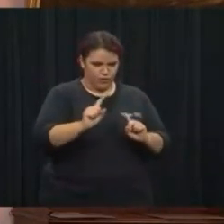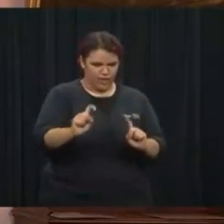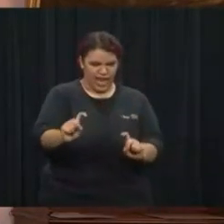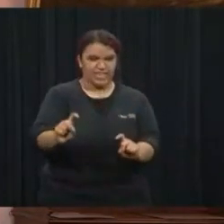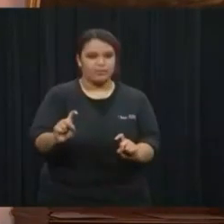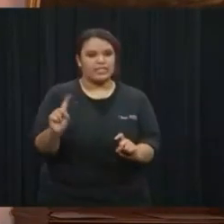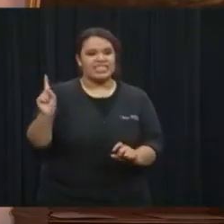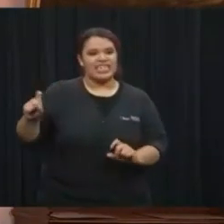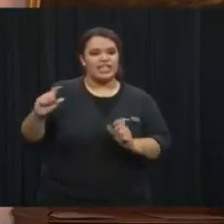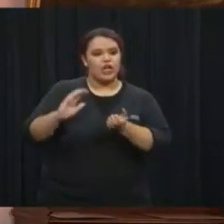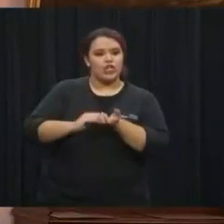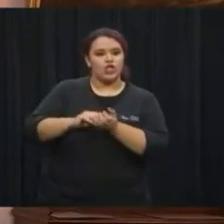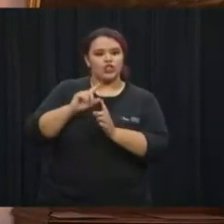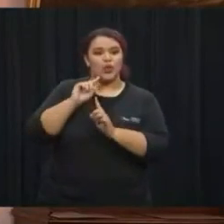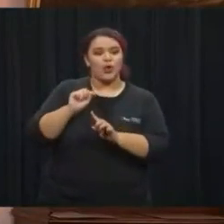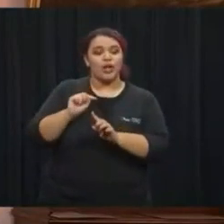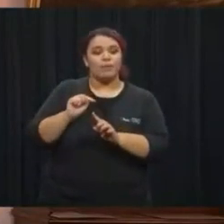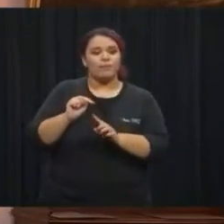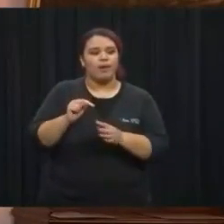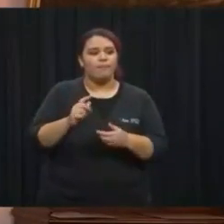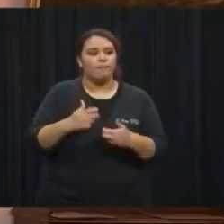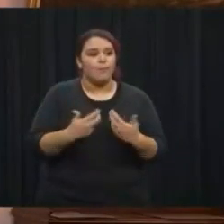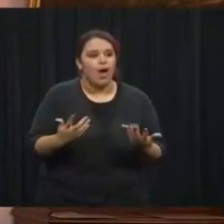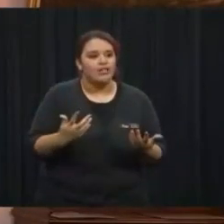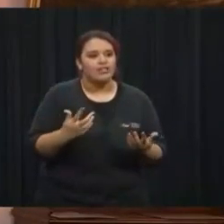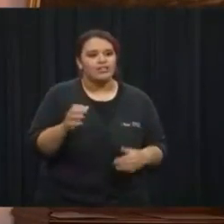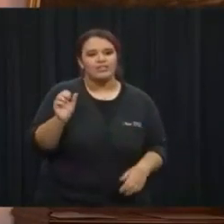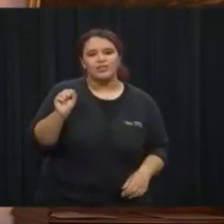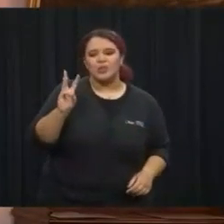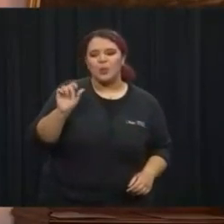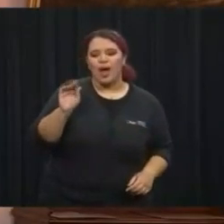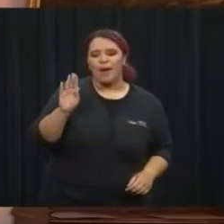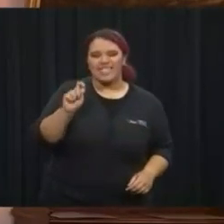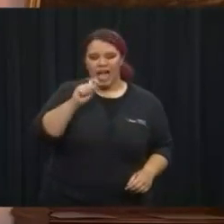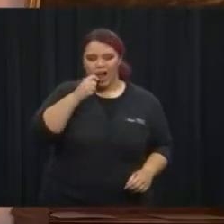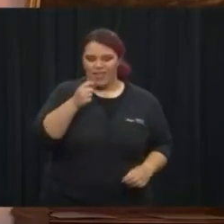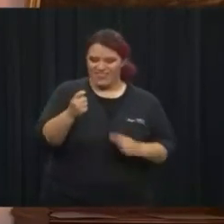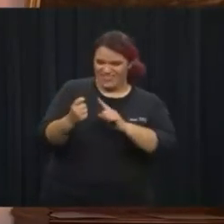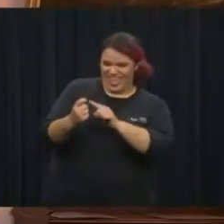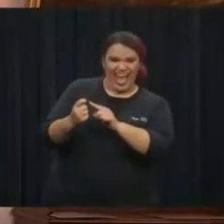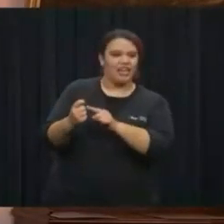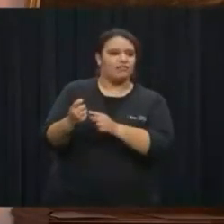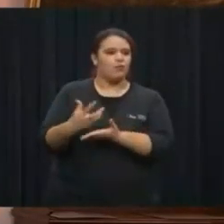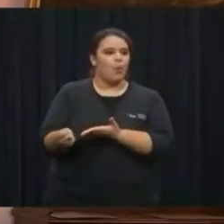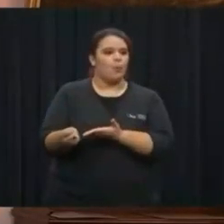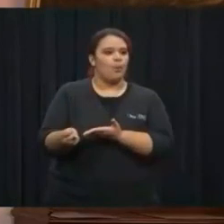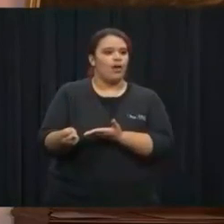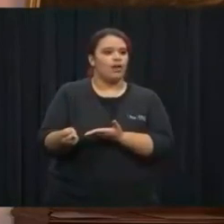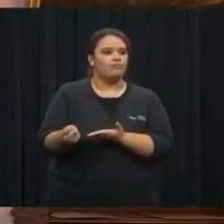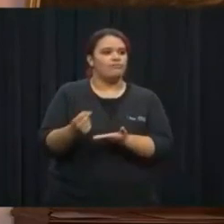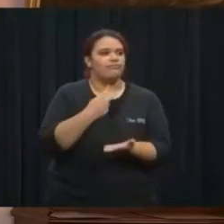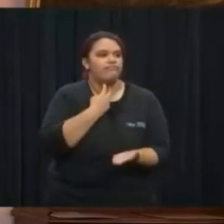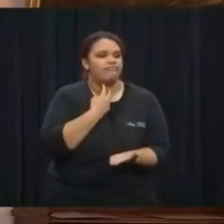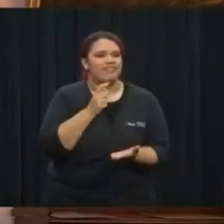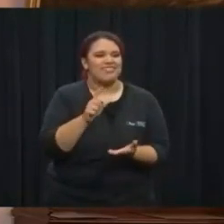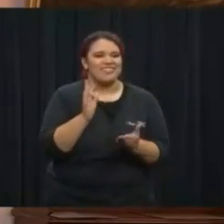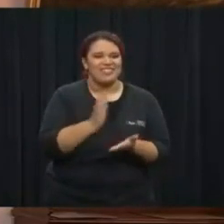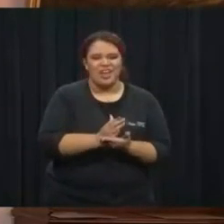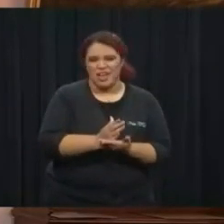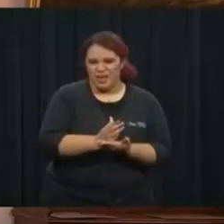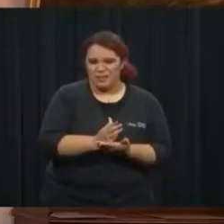universities here in Ohio who are kind of trying to build up that bandwidth to give some of those numbers. Also, the Ohio Hospital Association,